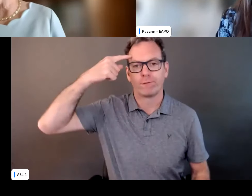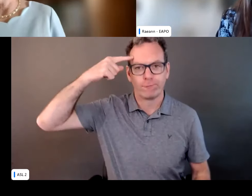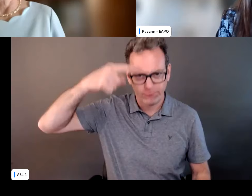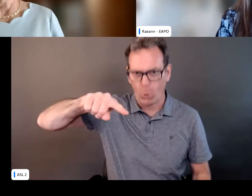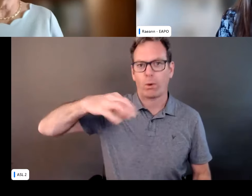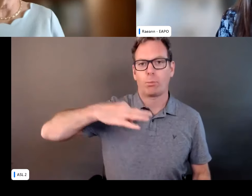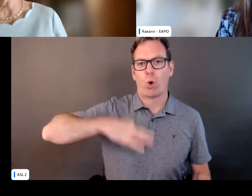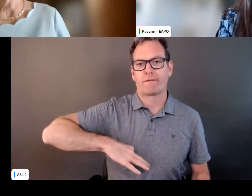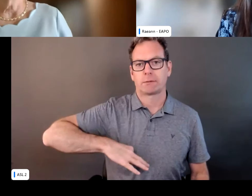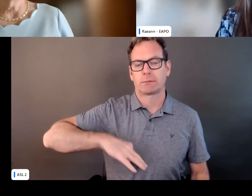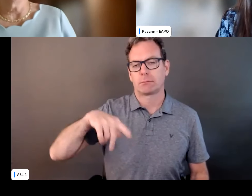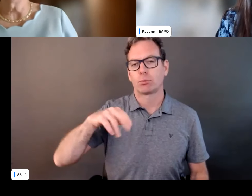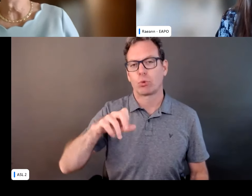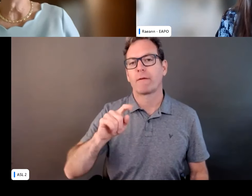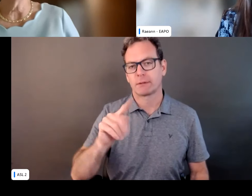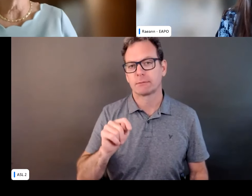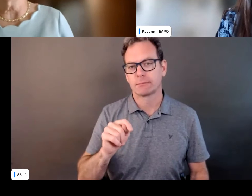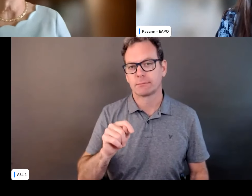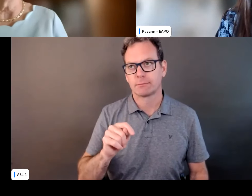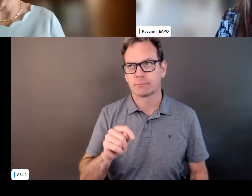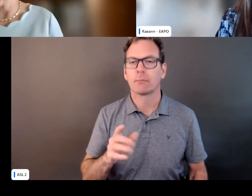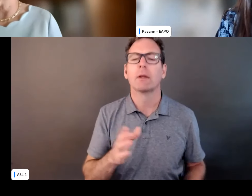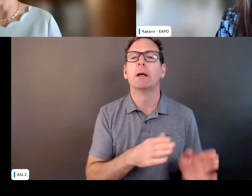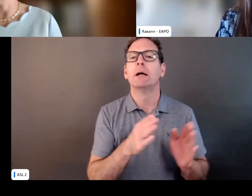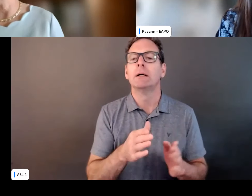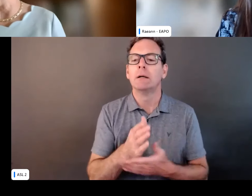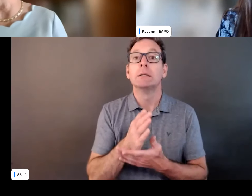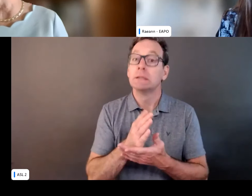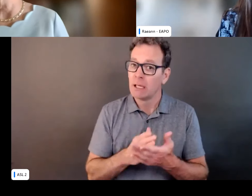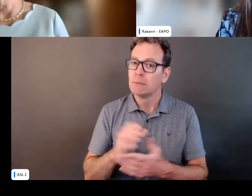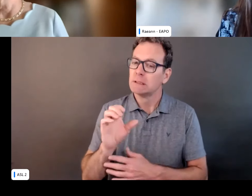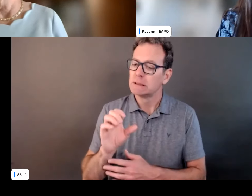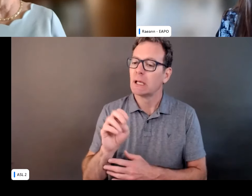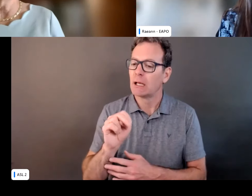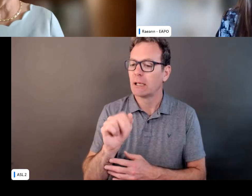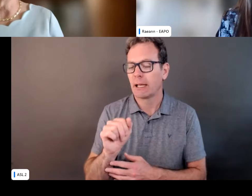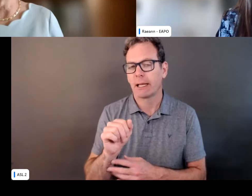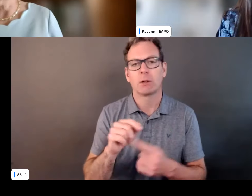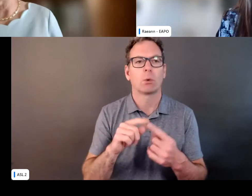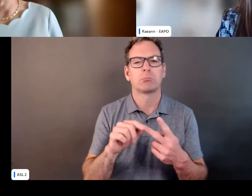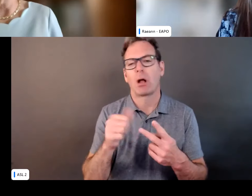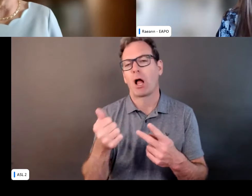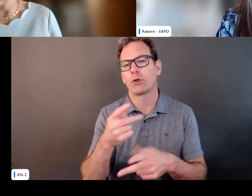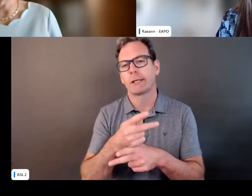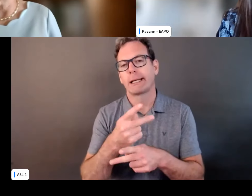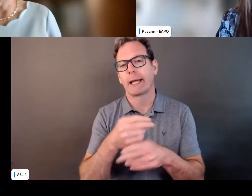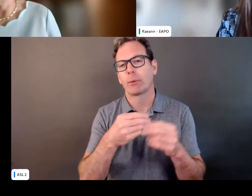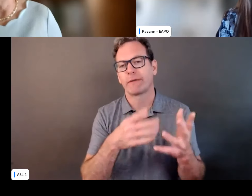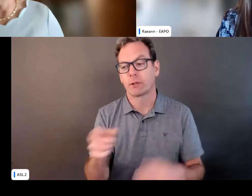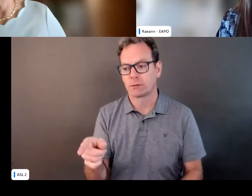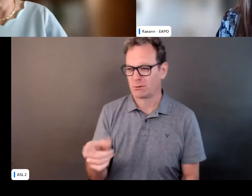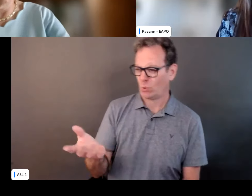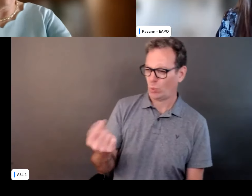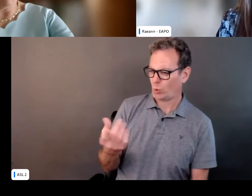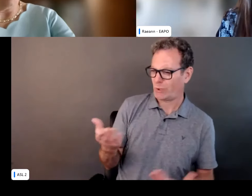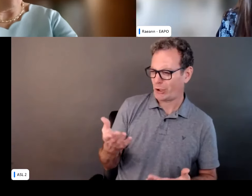there are some CNAs or other caregivers in nursing homes who really are like, have no business being